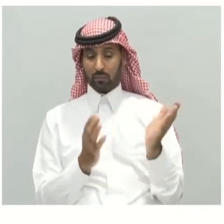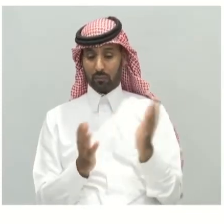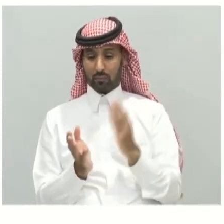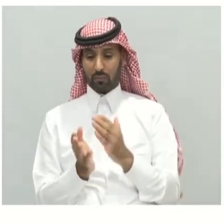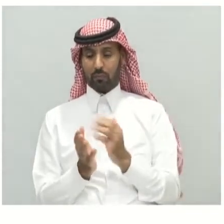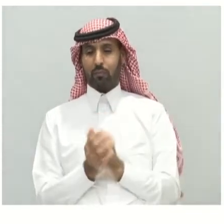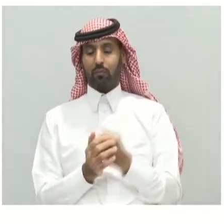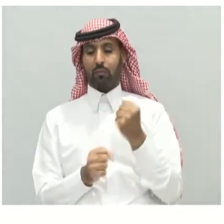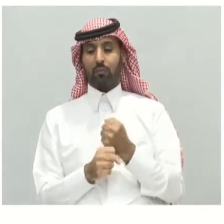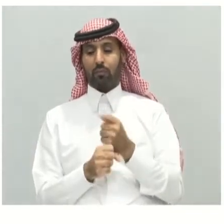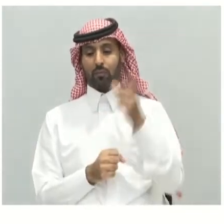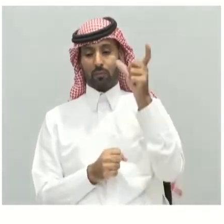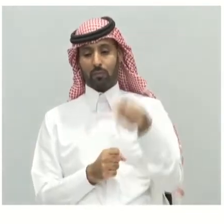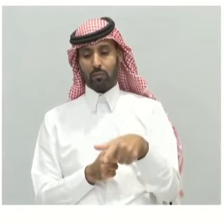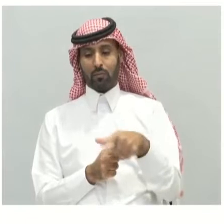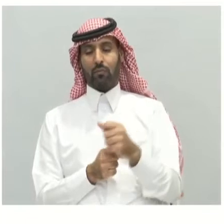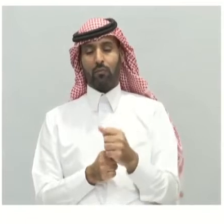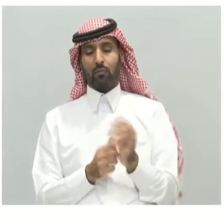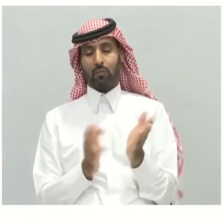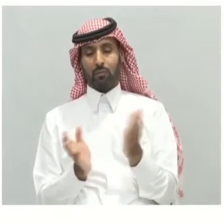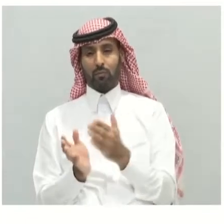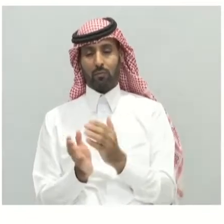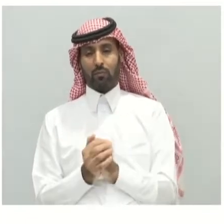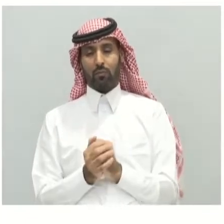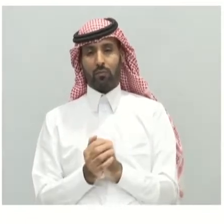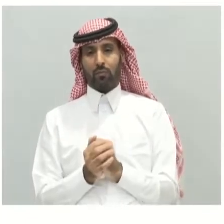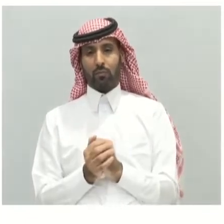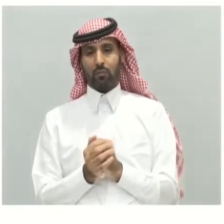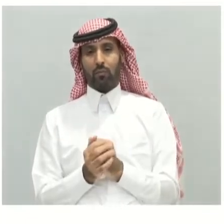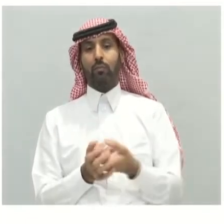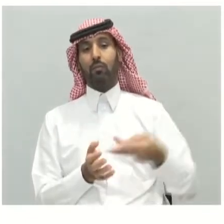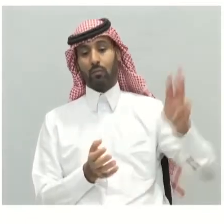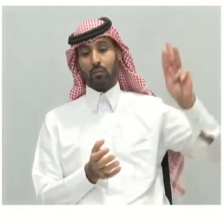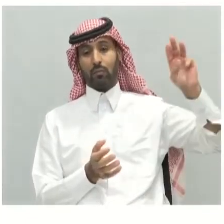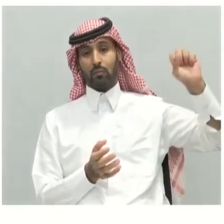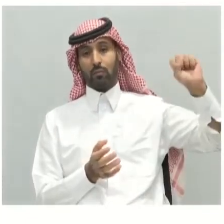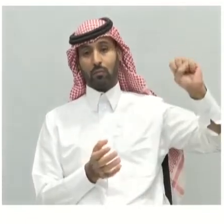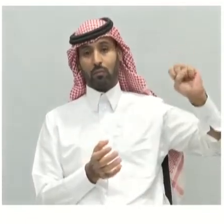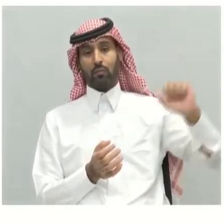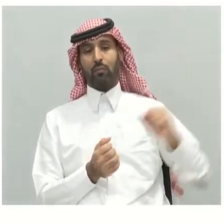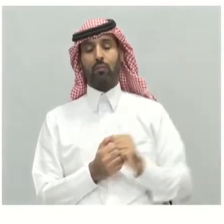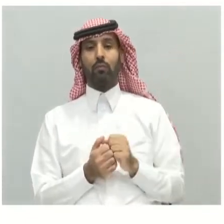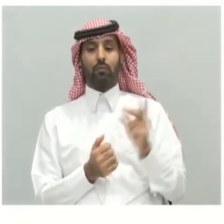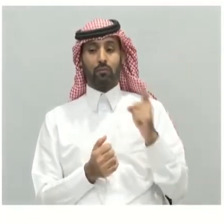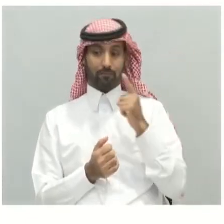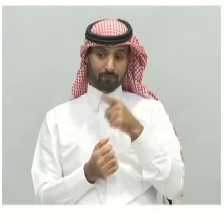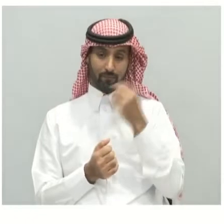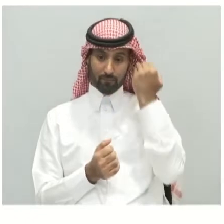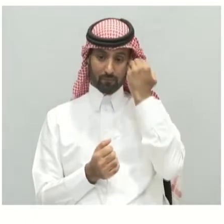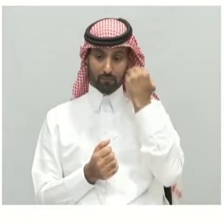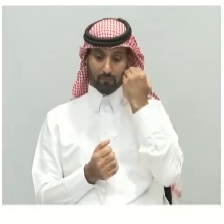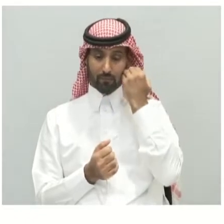we complete the sentence. Okay? Was she happy? Were you